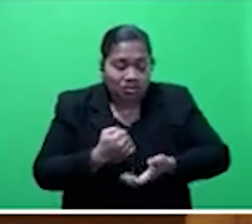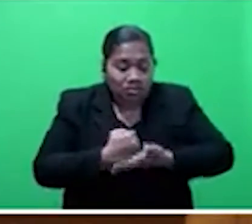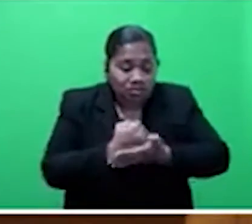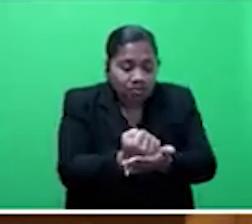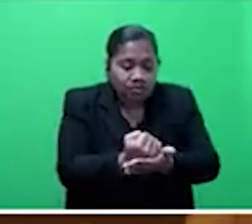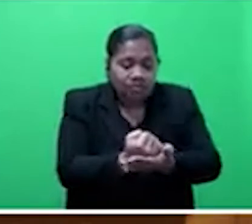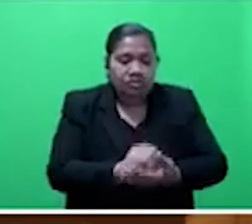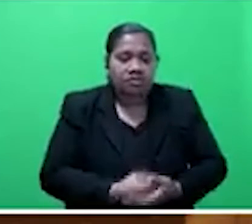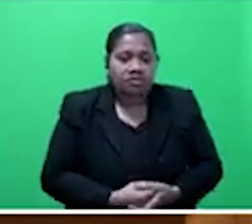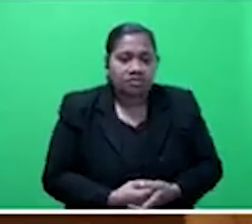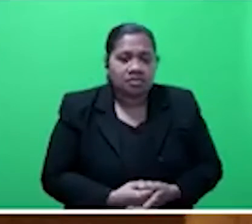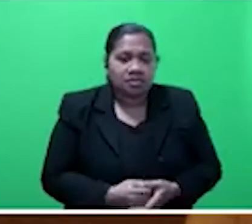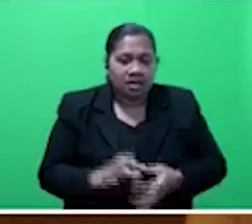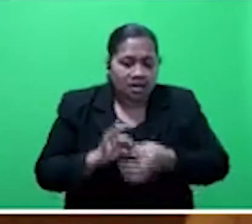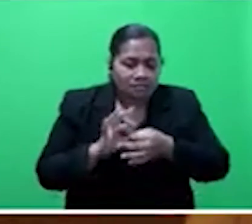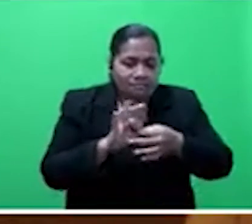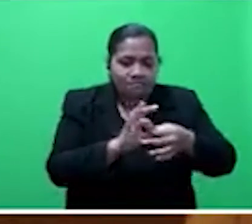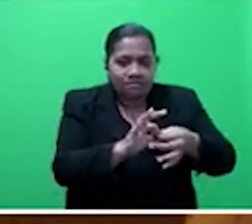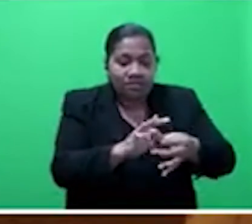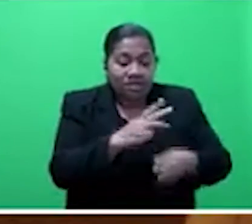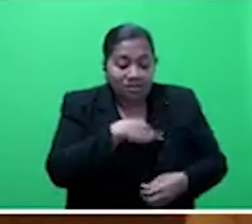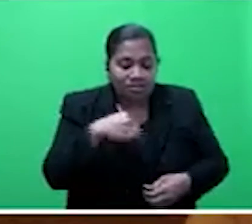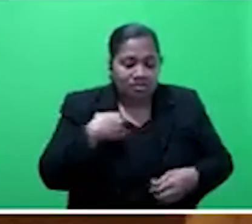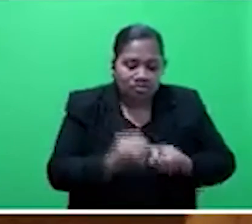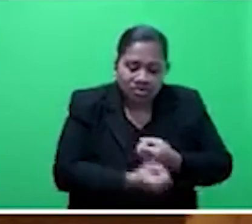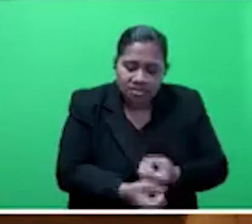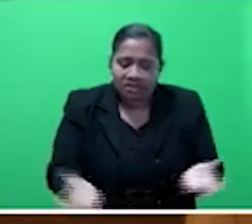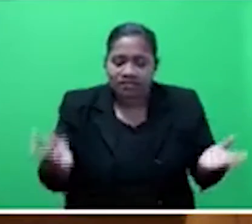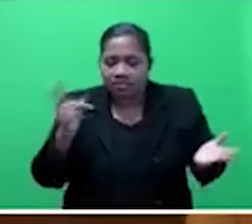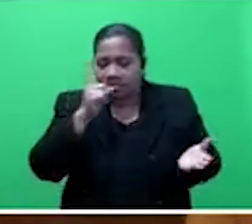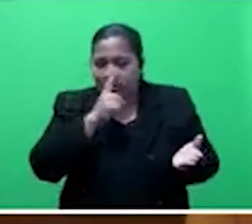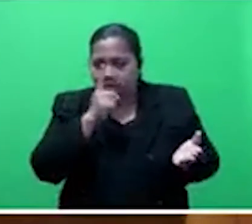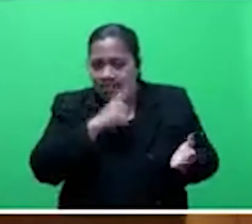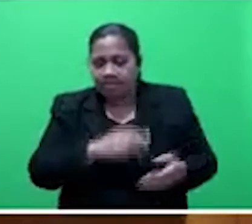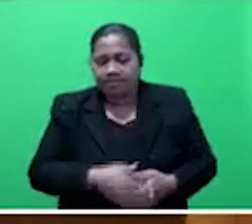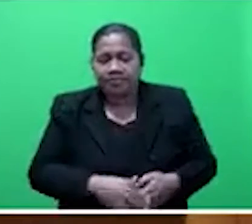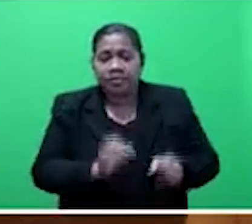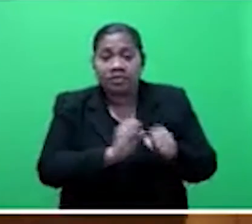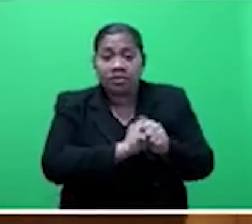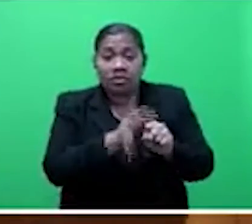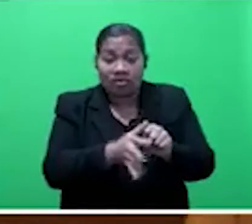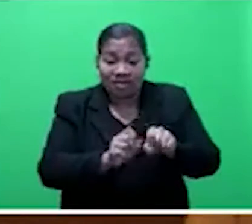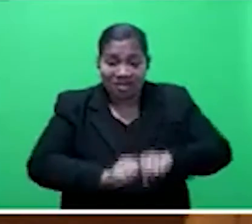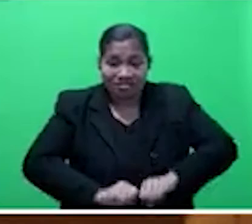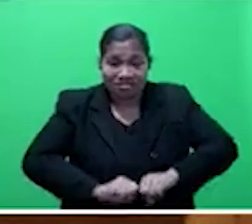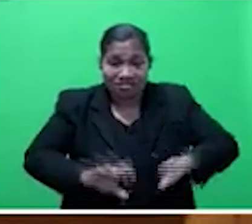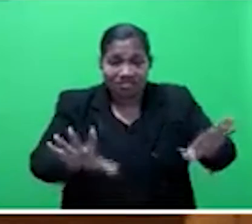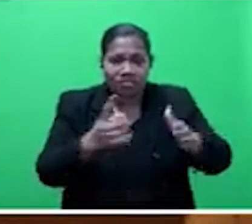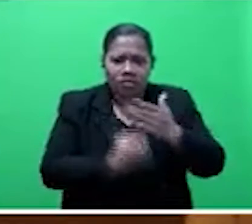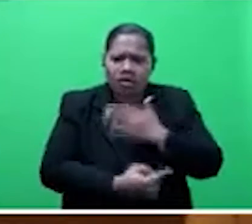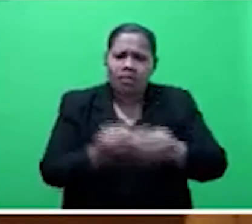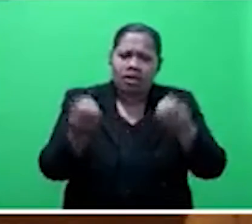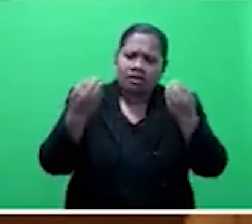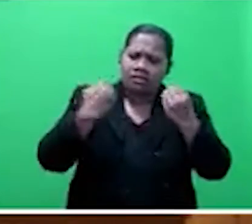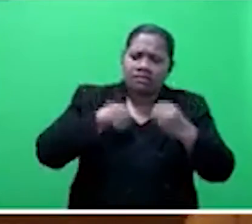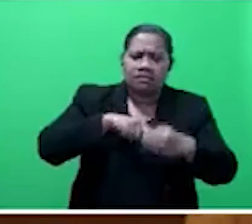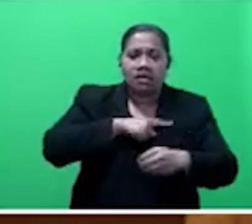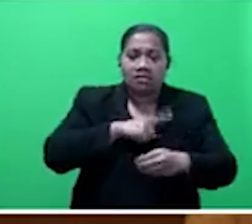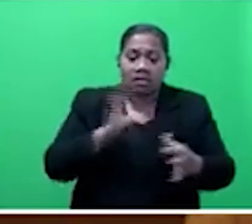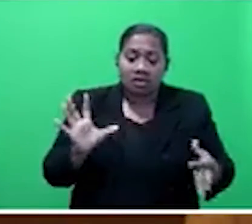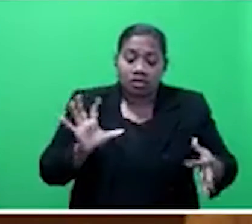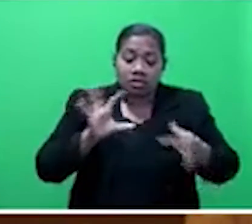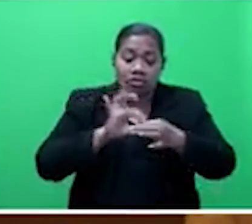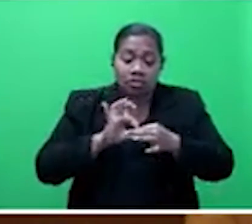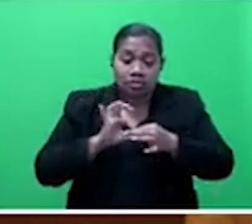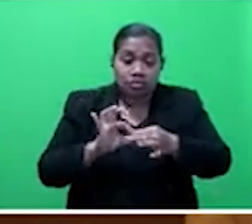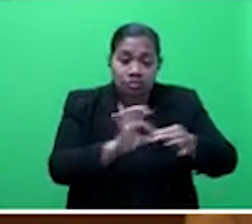ministry is delivering to its people. The COVID-19 pandemic has taught us that cooperation and